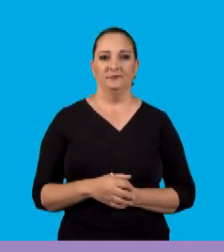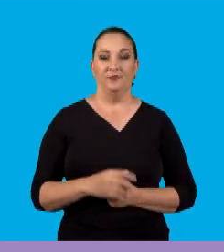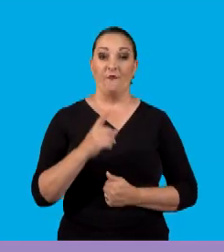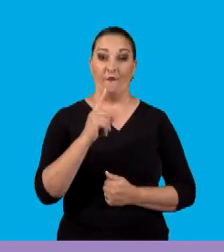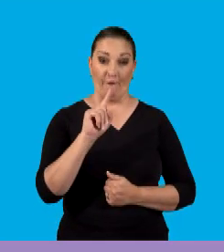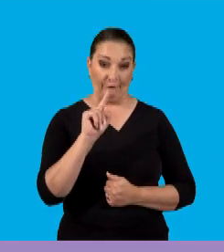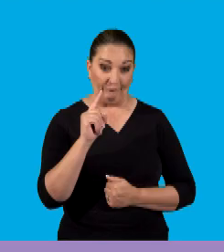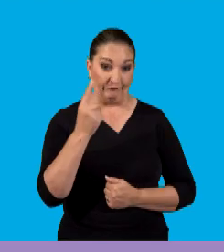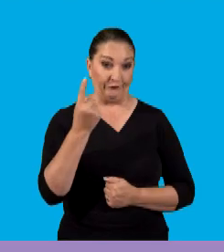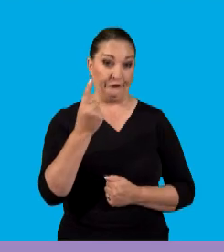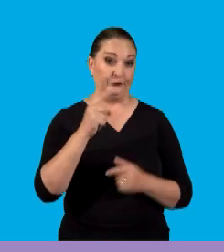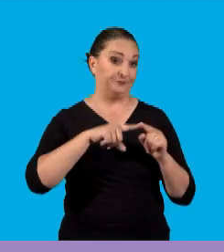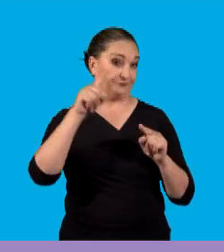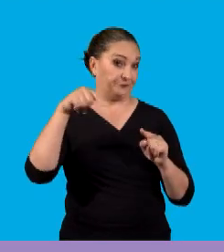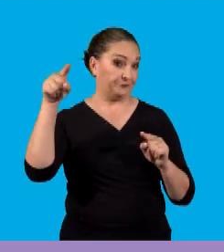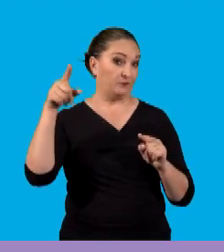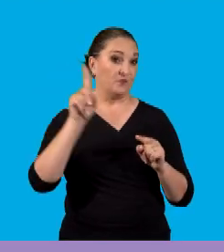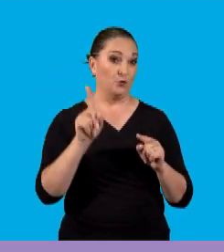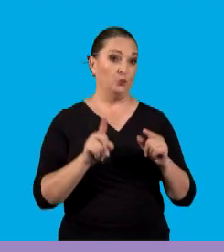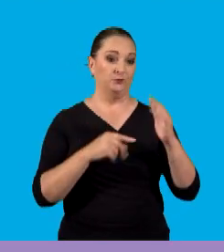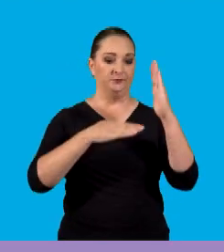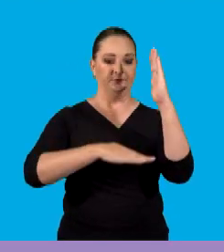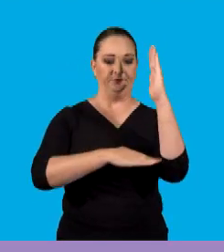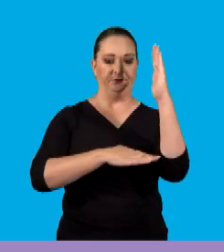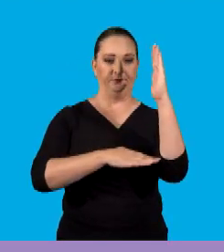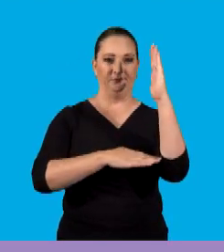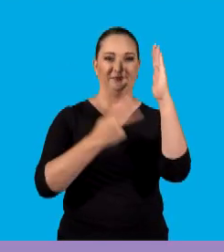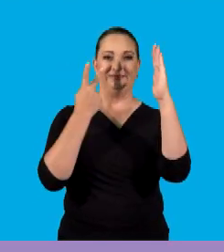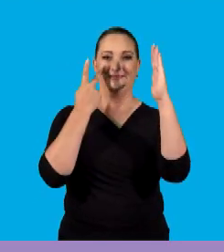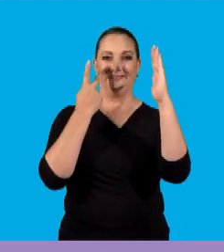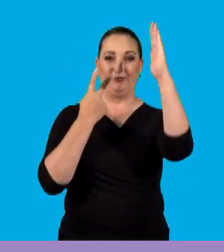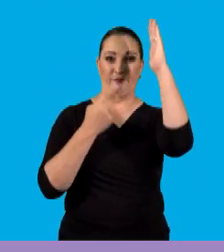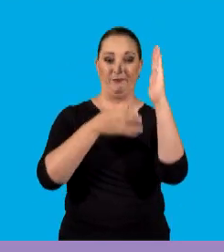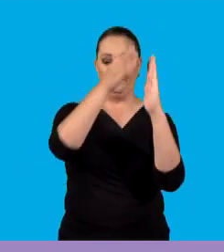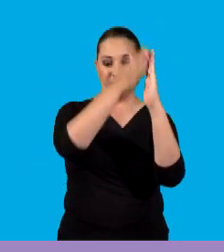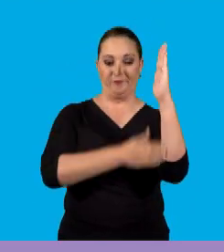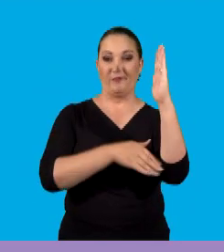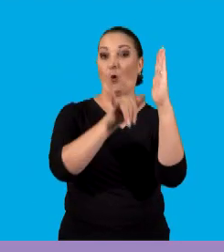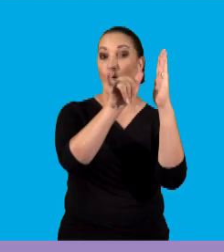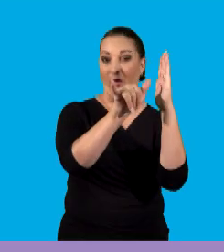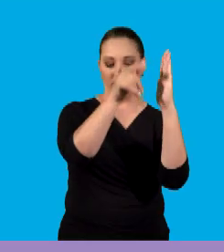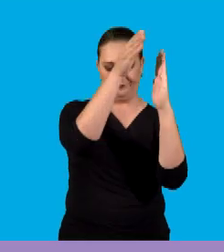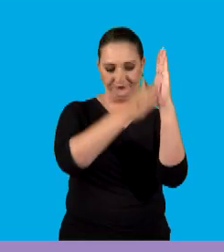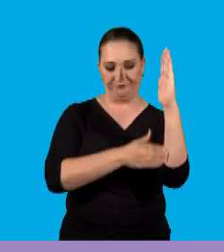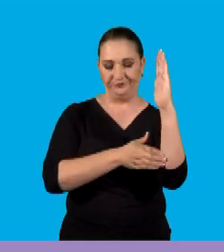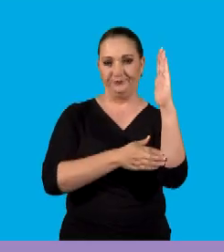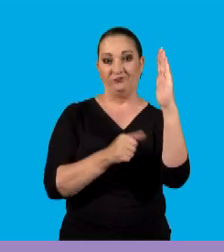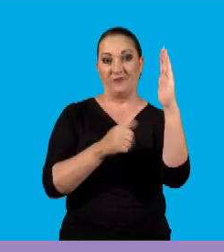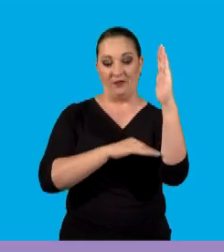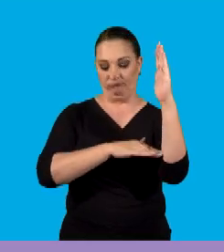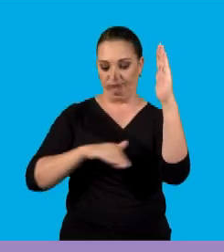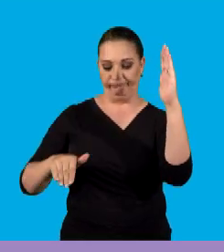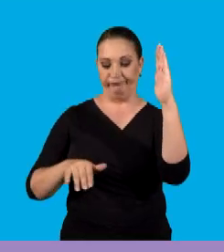examples. So the first graph that we have been shown here, we can see there that we have our vertical axis, which is